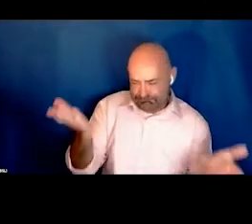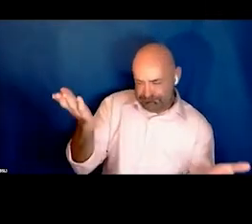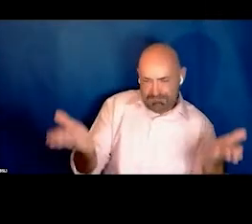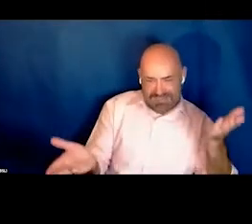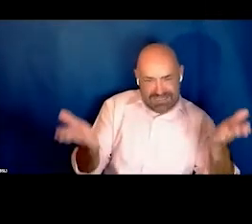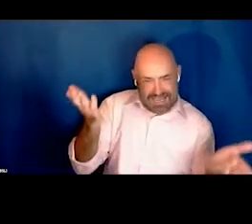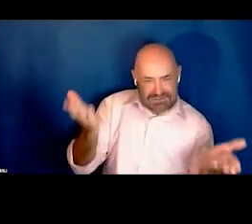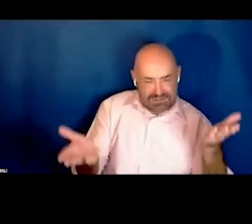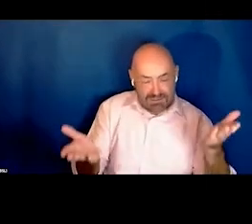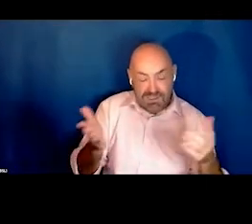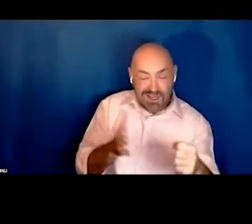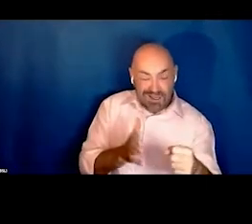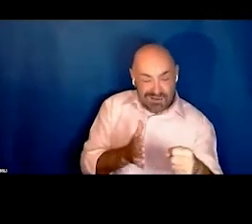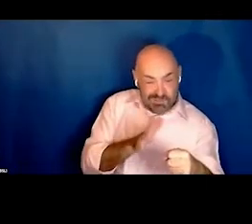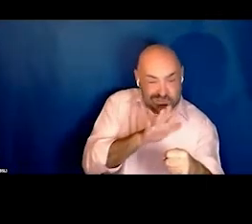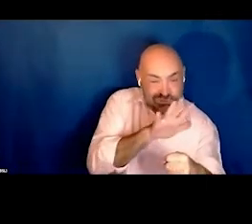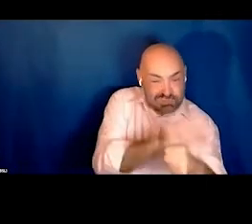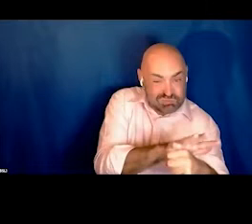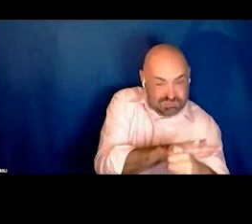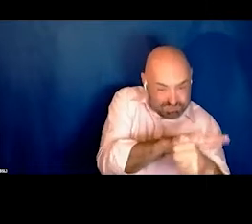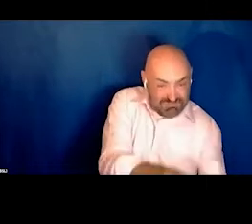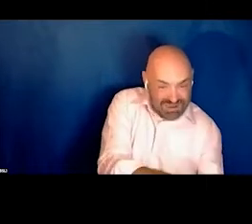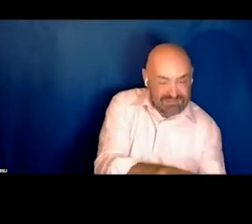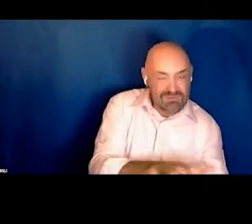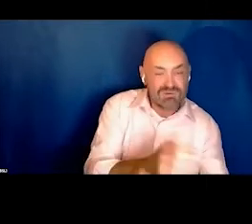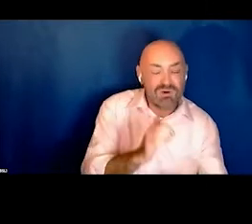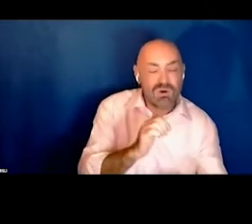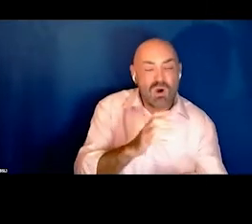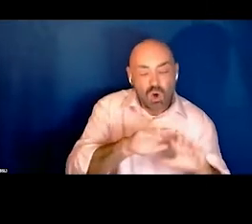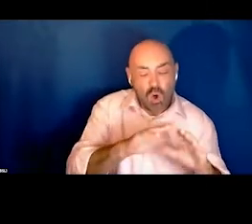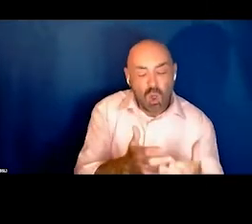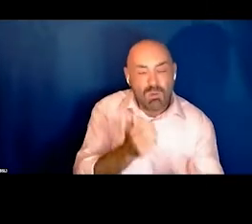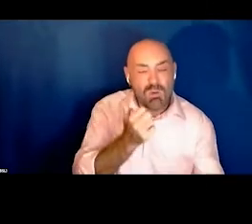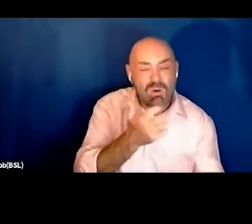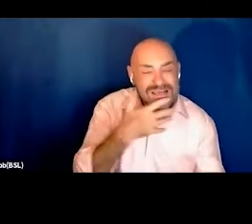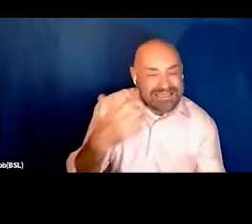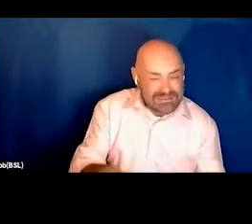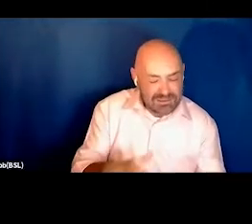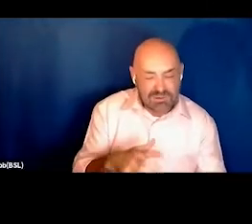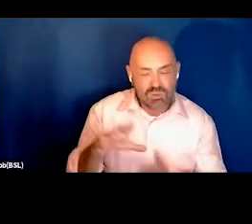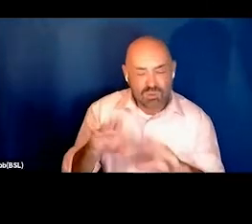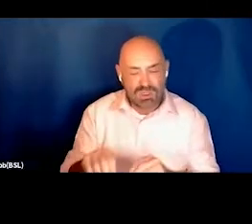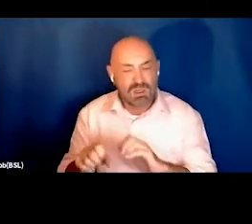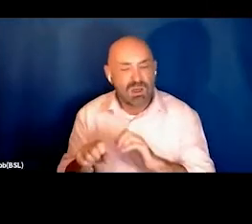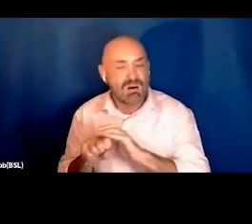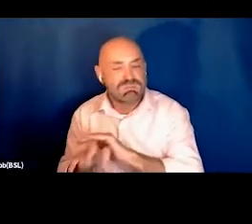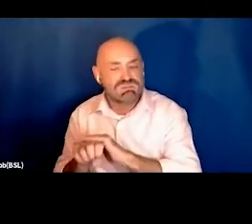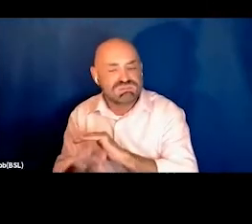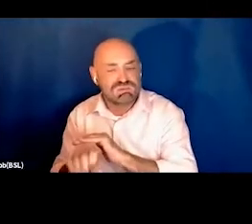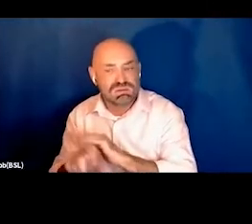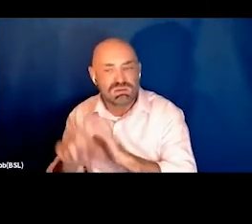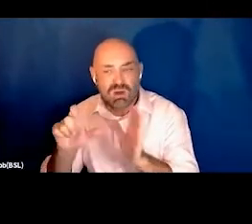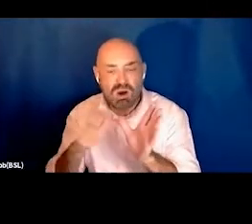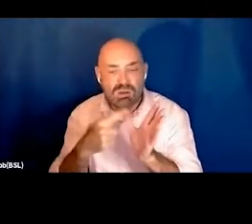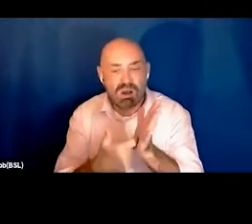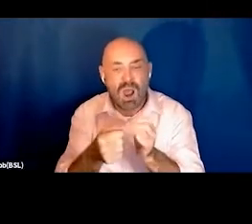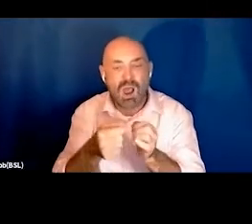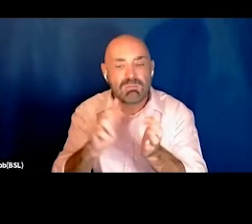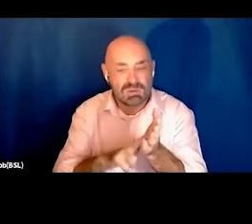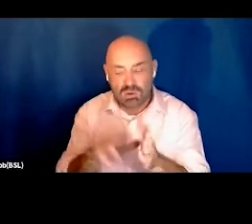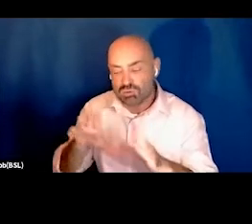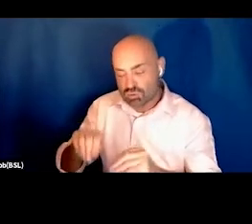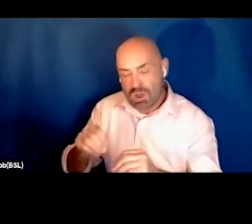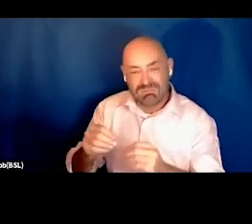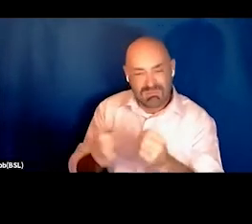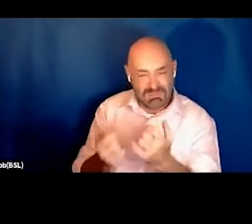prevent escalating global heating through cutting carbon emissions and stopping the burning of fossil fuels.